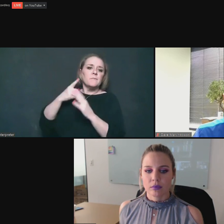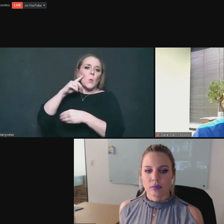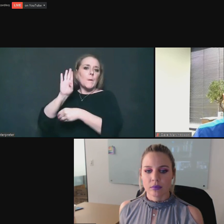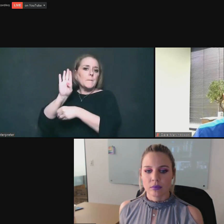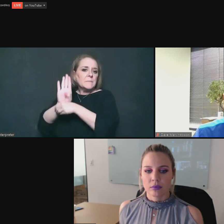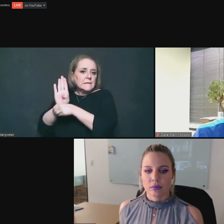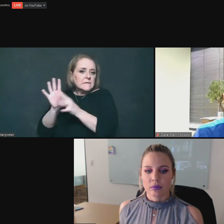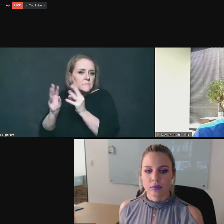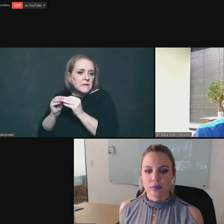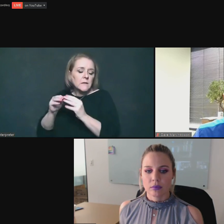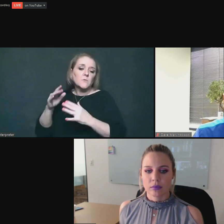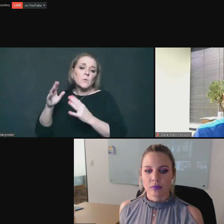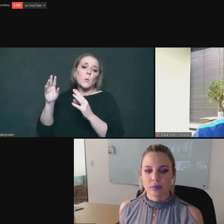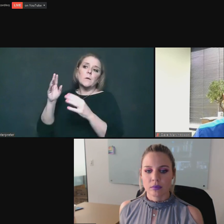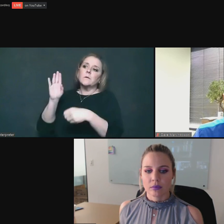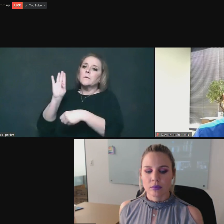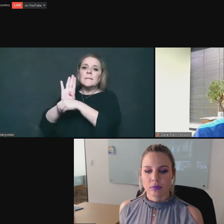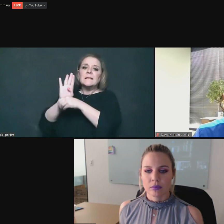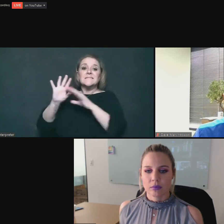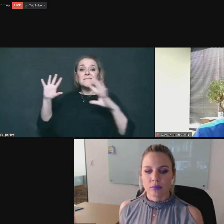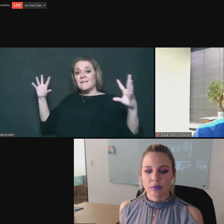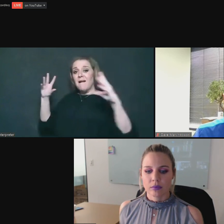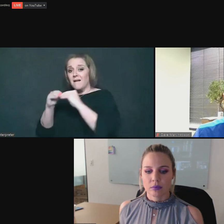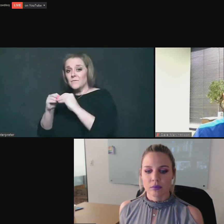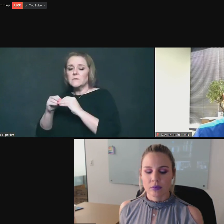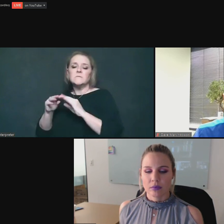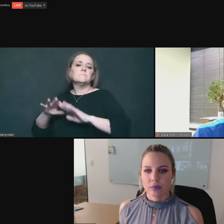right. Okay.